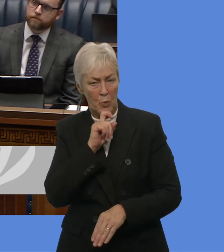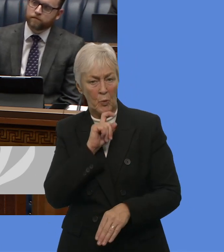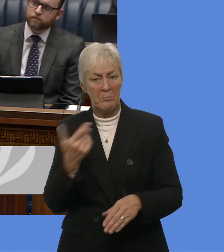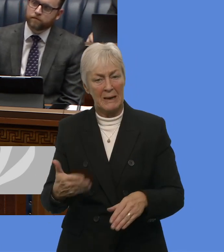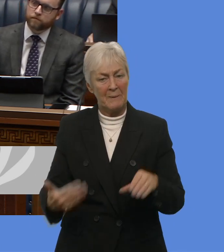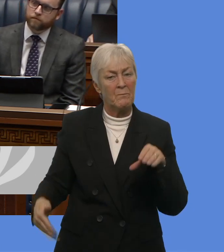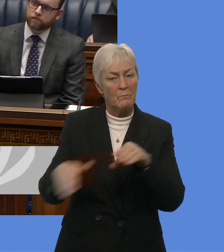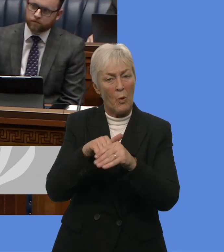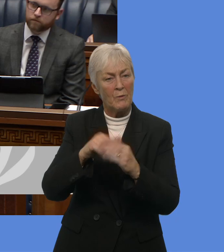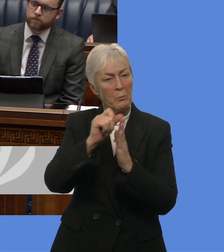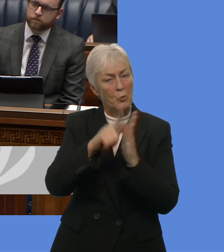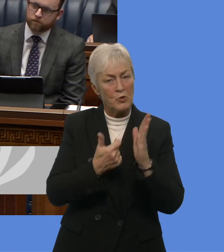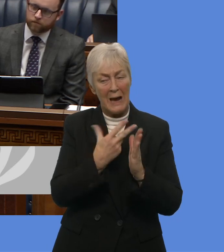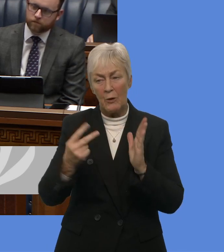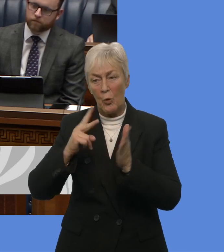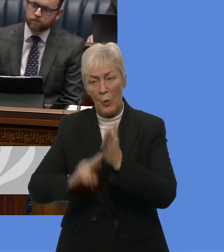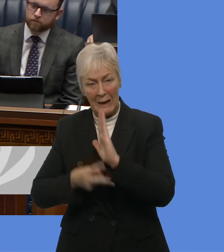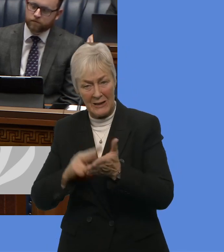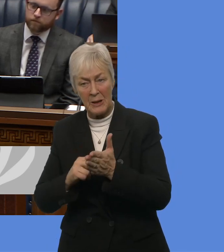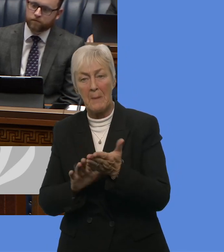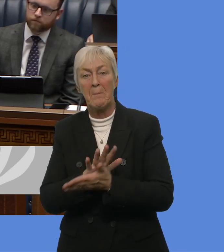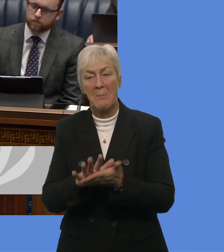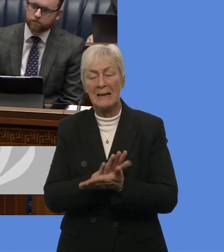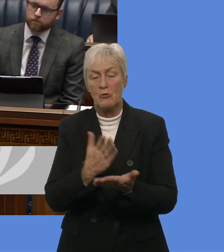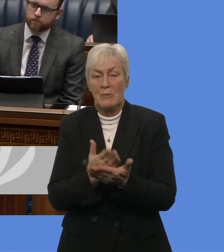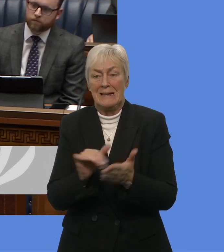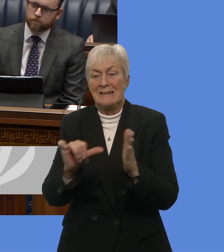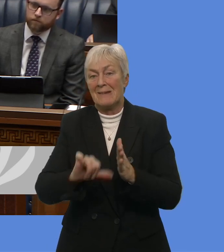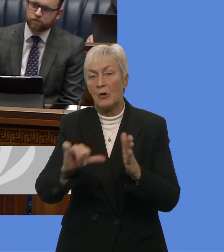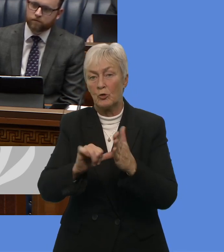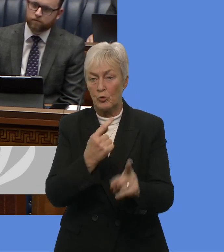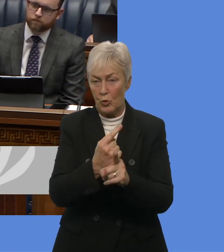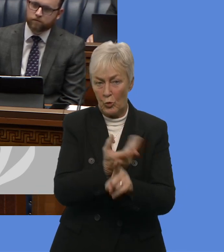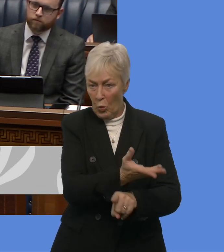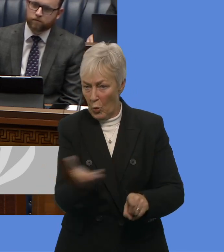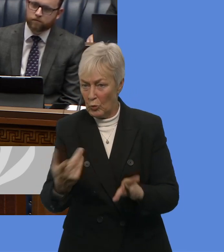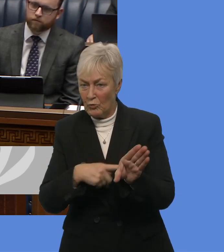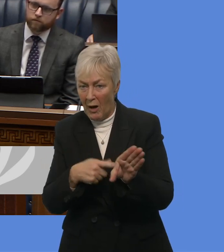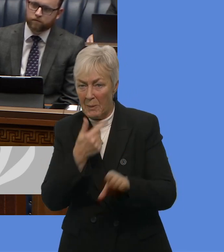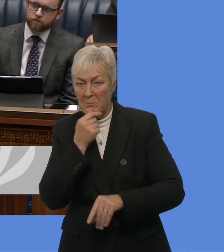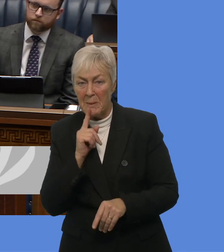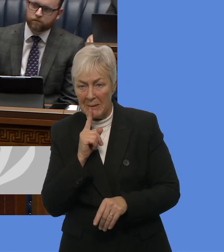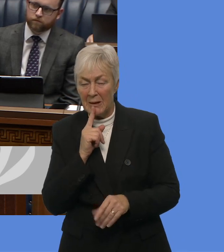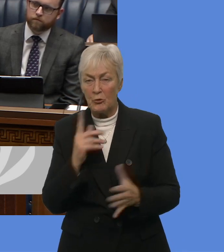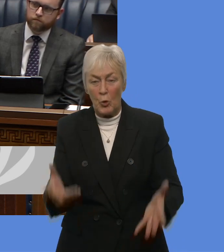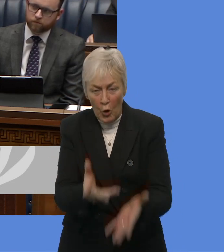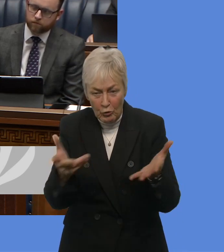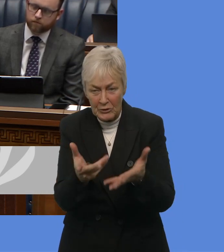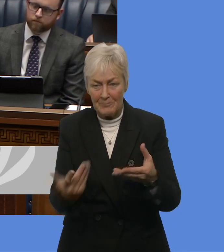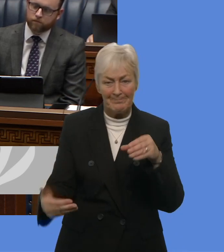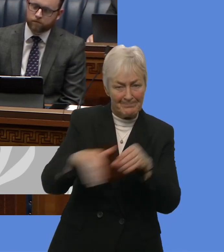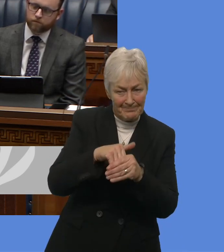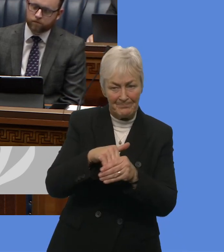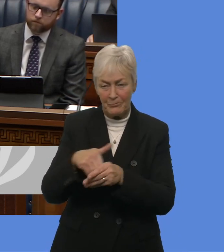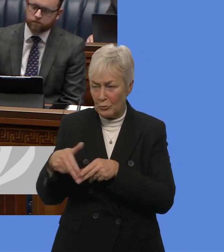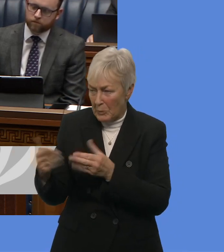of the projects and the organisations, and therefore it was very difficult to speak with those young people in particular, to encourage them to come off the streets, to